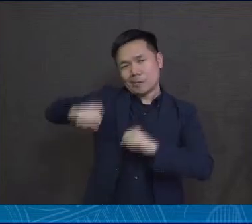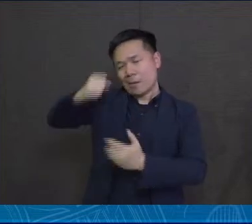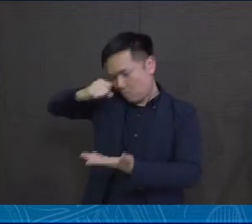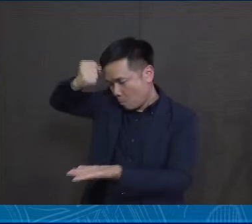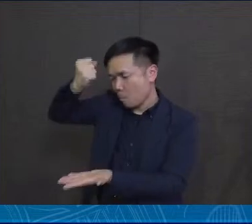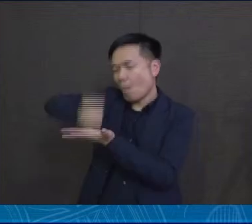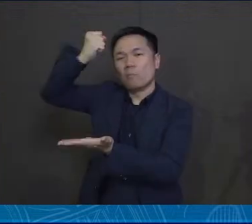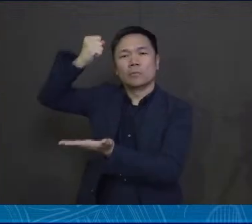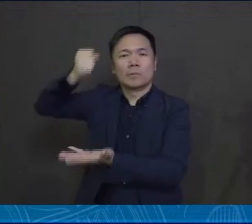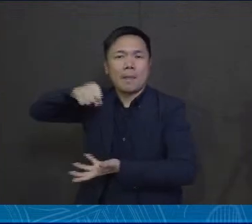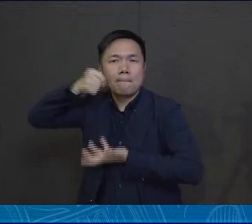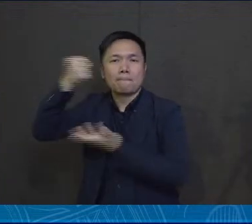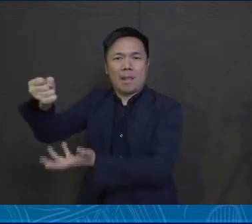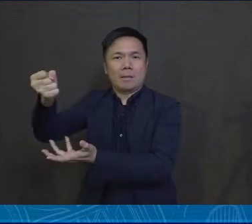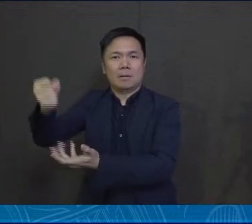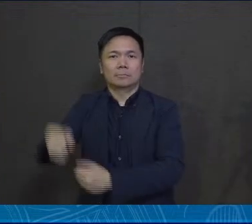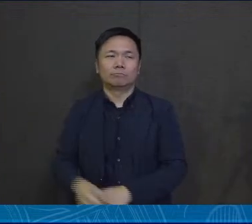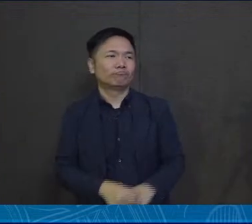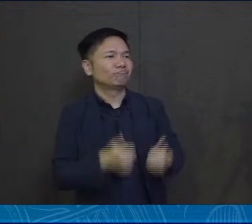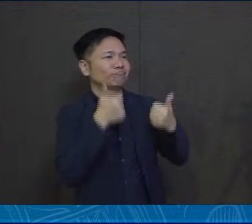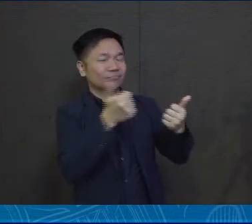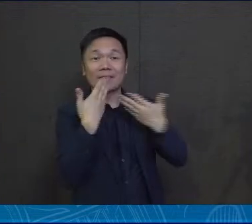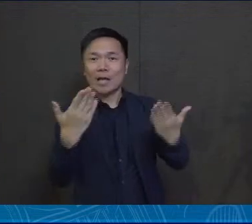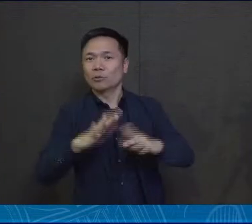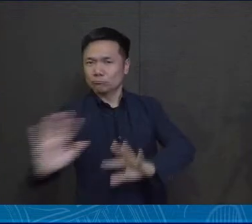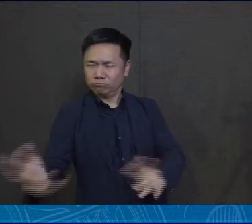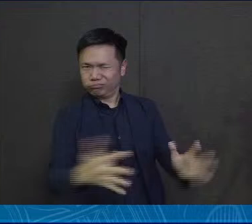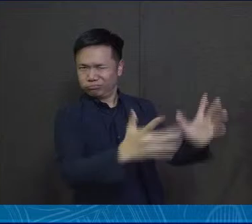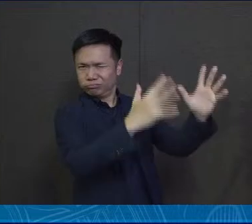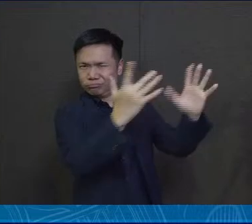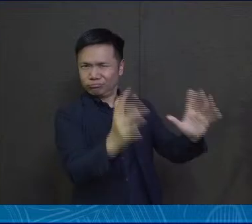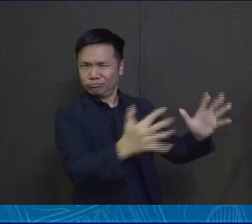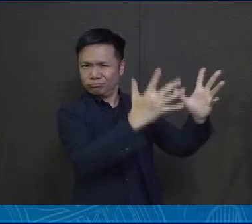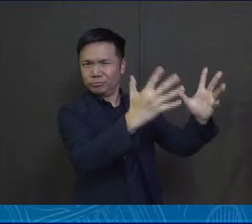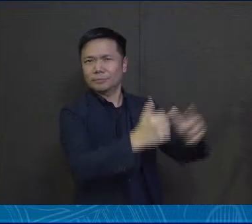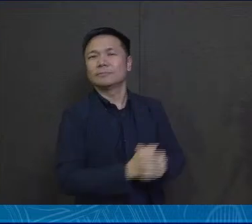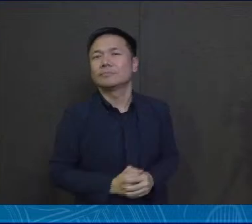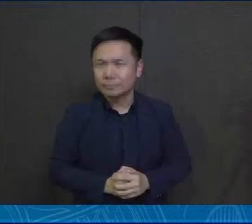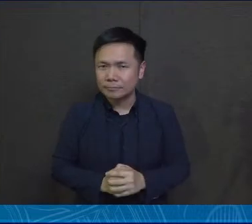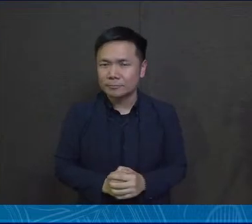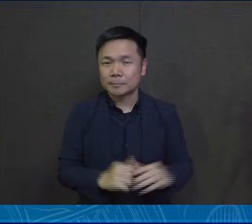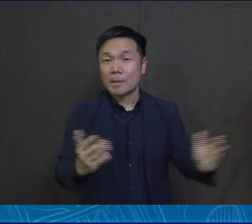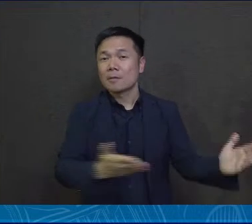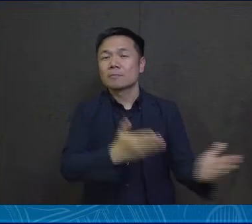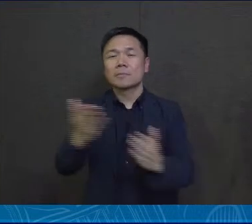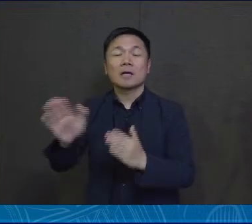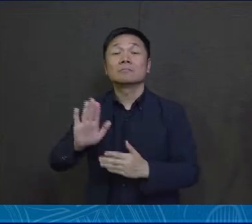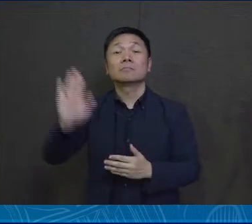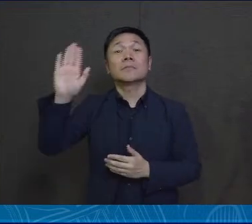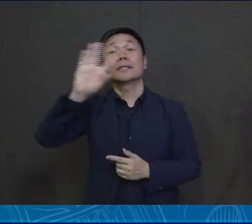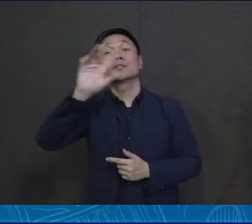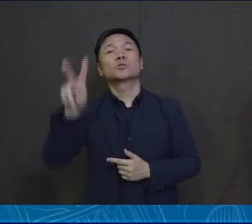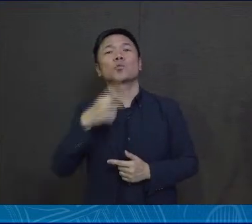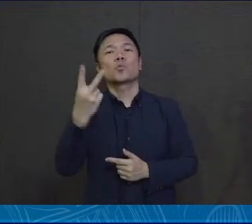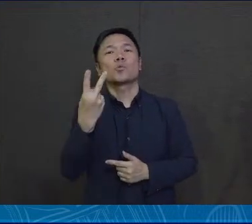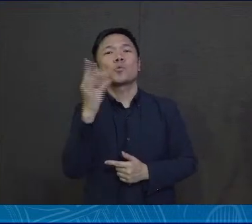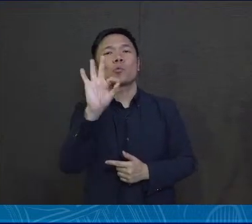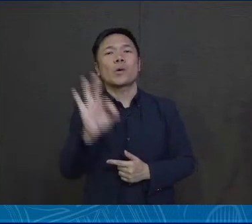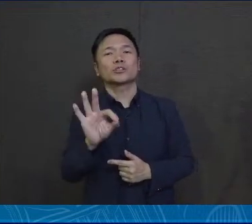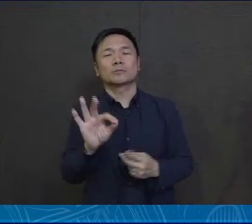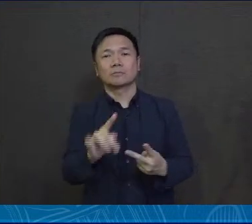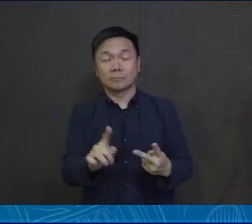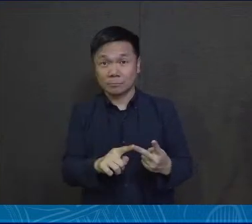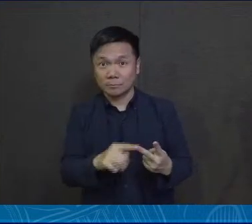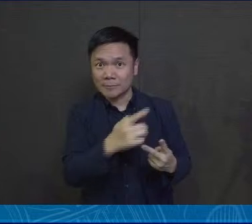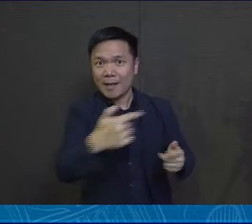Professor, for that. I will now offer the next question to our panelist